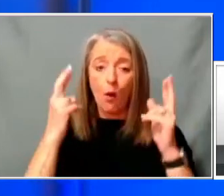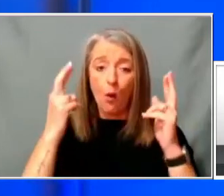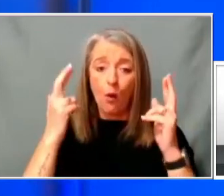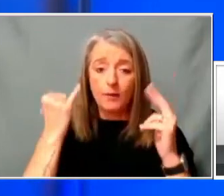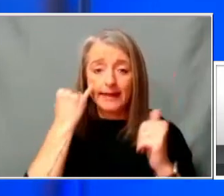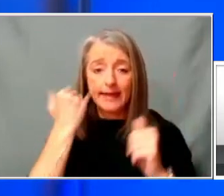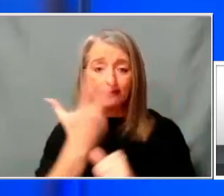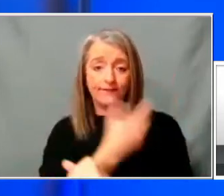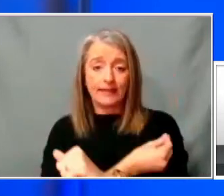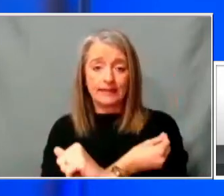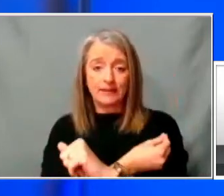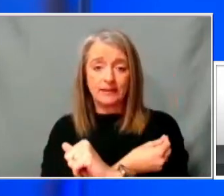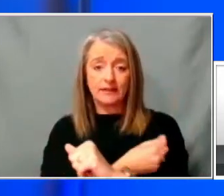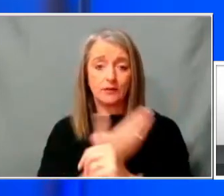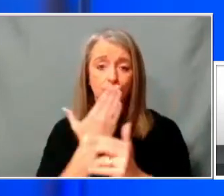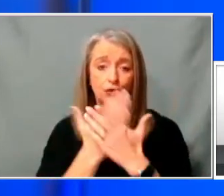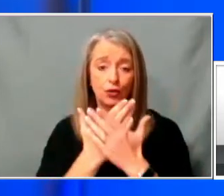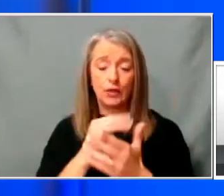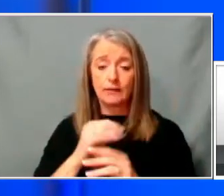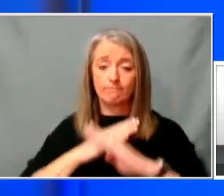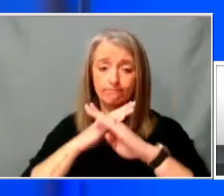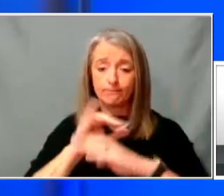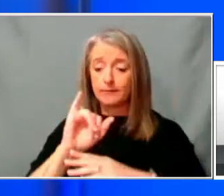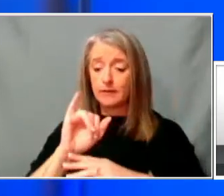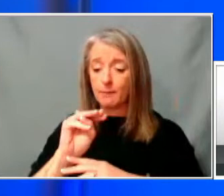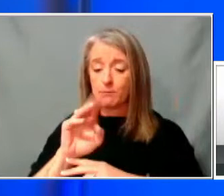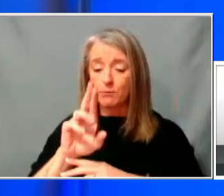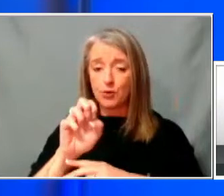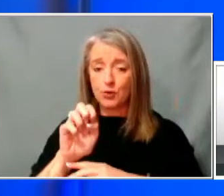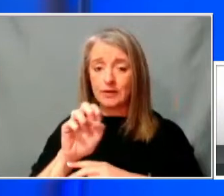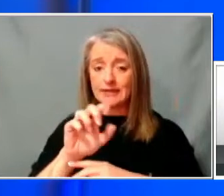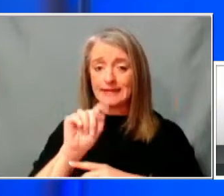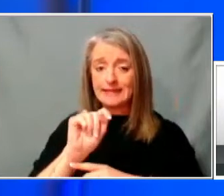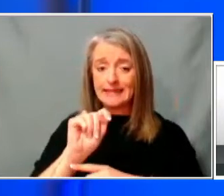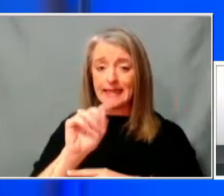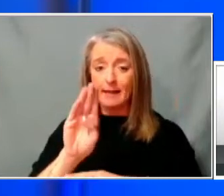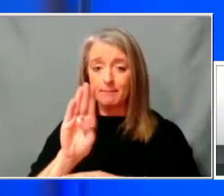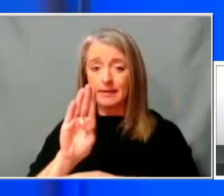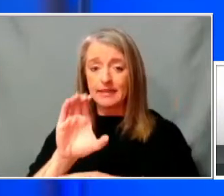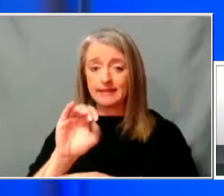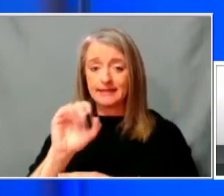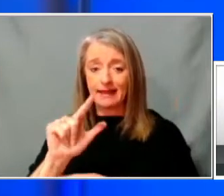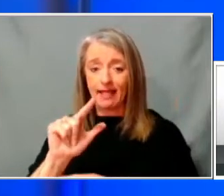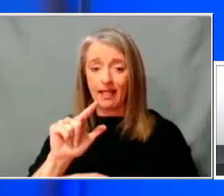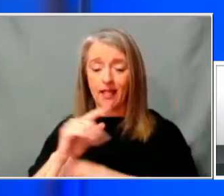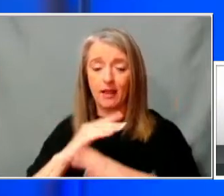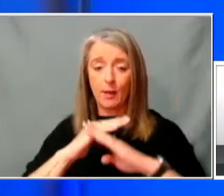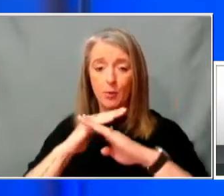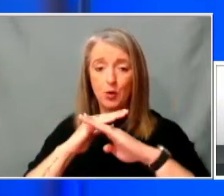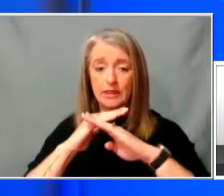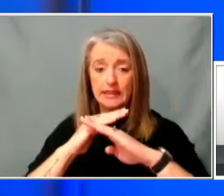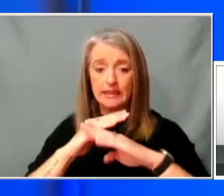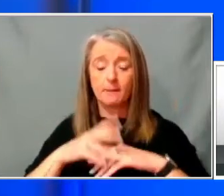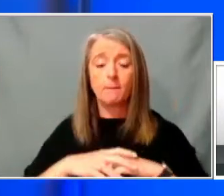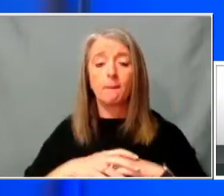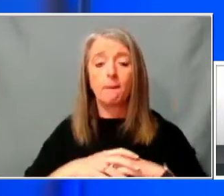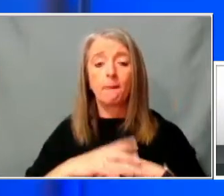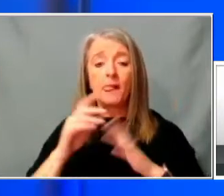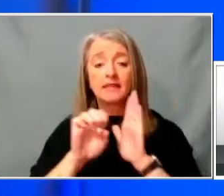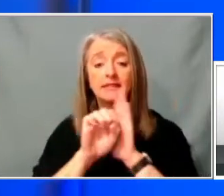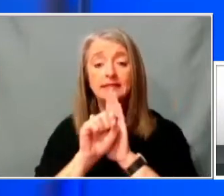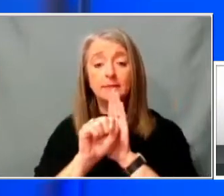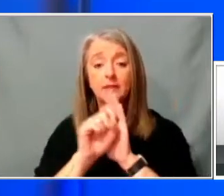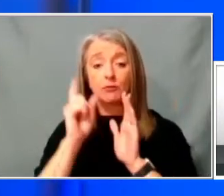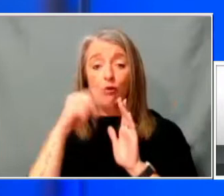vaccinated, number one, you have good immunity buildup. That's B cell and T cell immunity. And then what are those symptoms going to look like? Hopefully they will